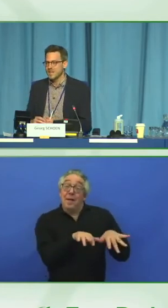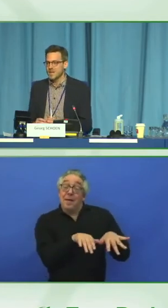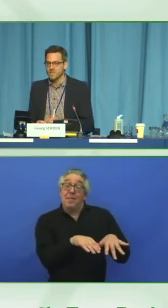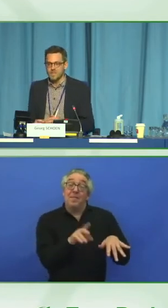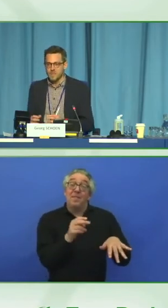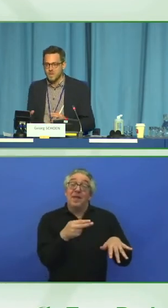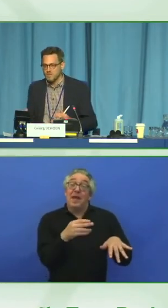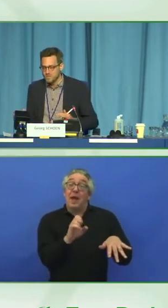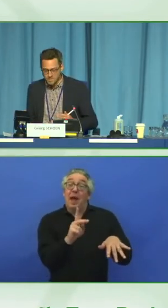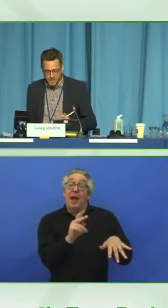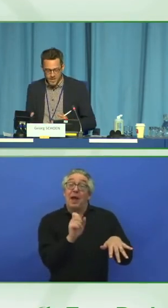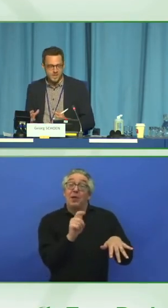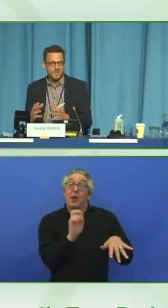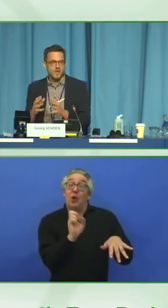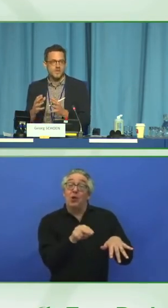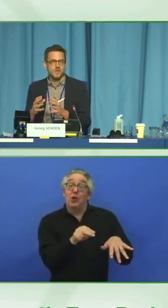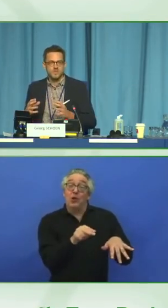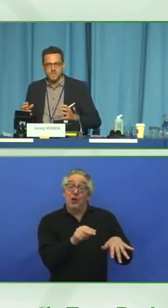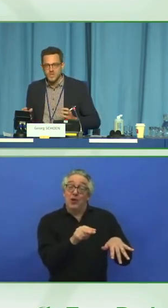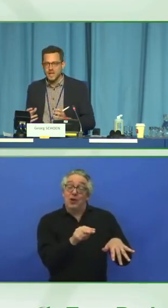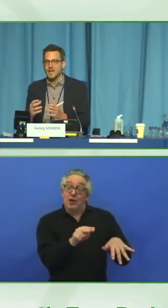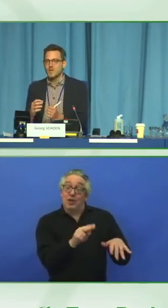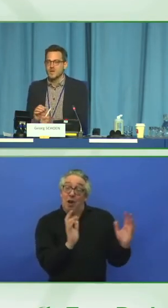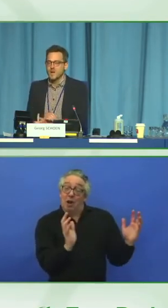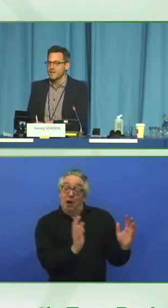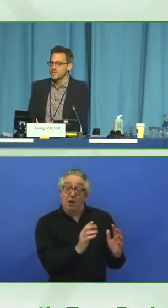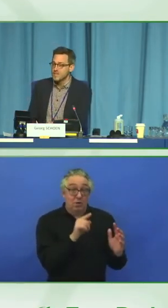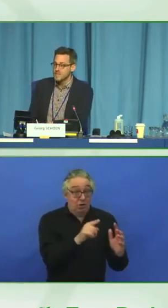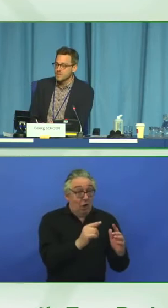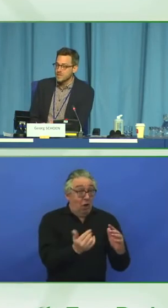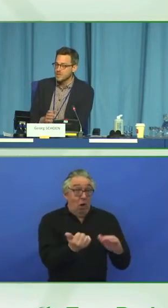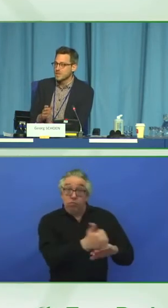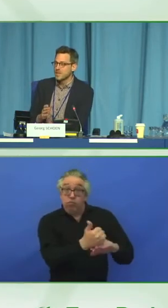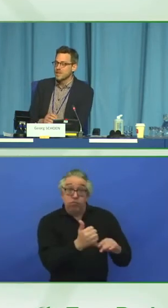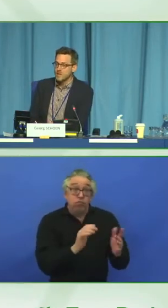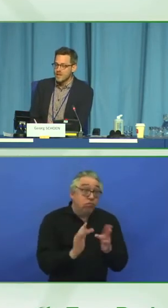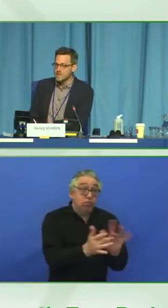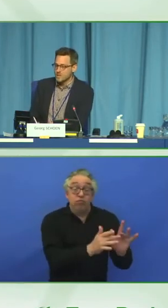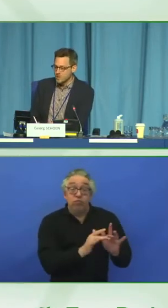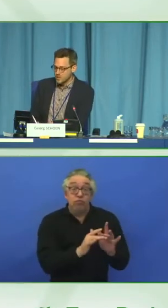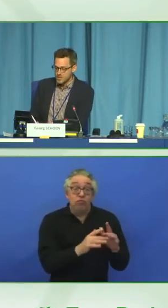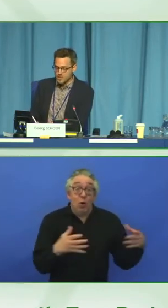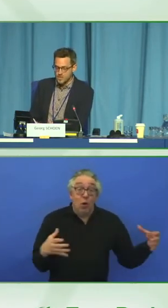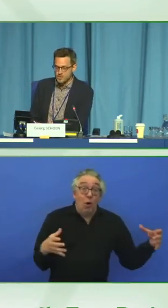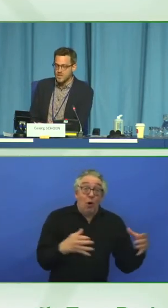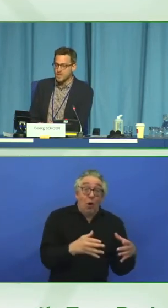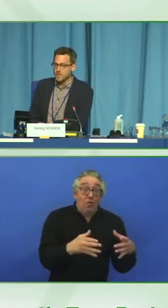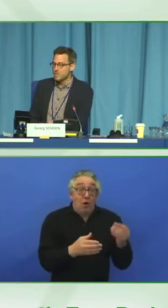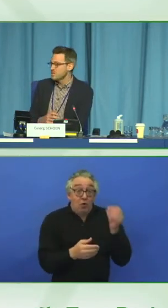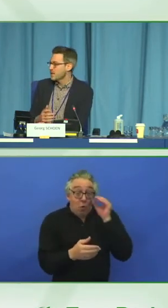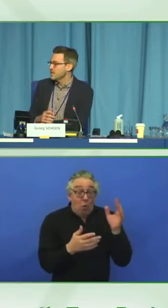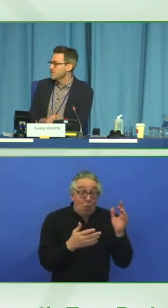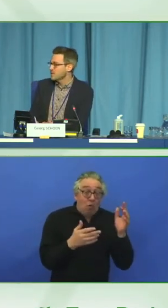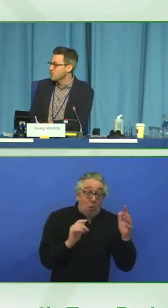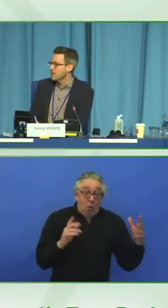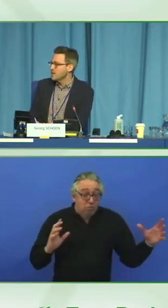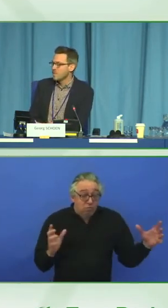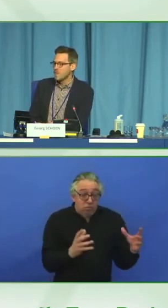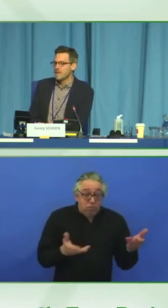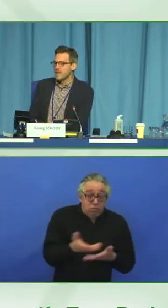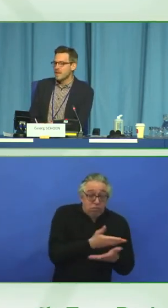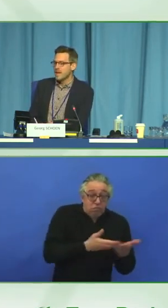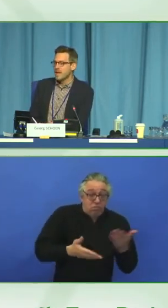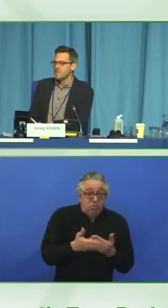labs, and wants to channel our collective wisdom into creating solutions. So from your perspective at